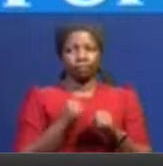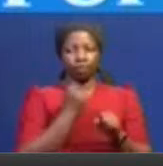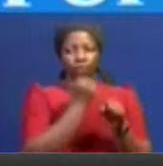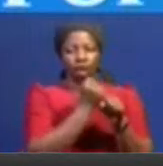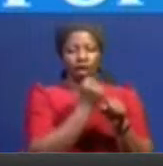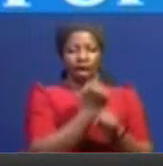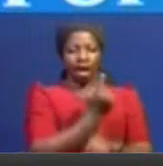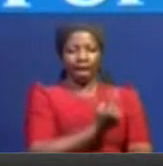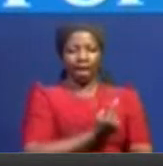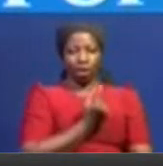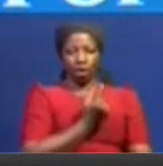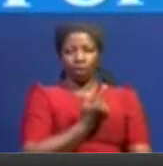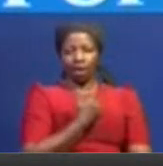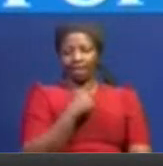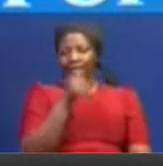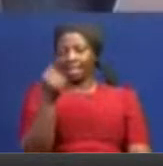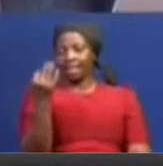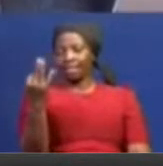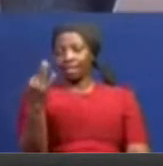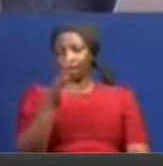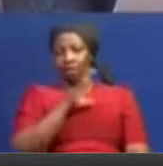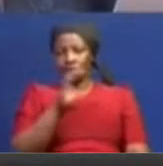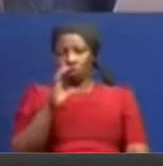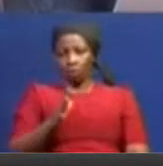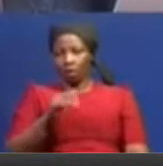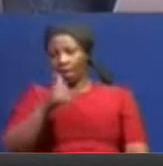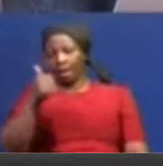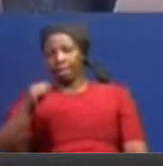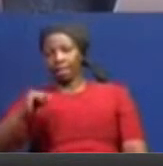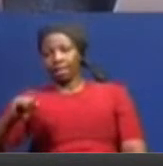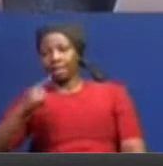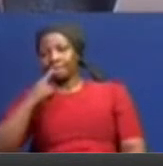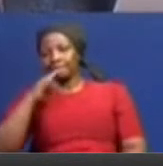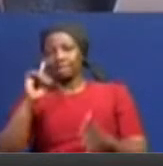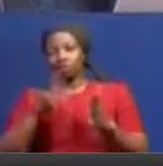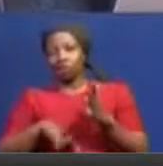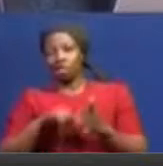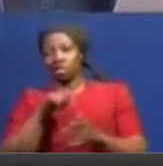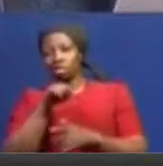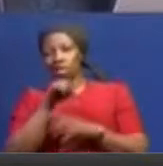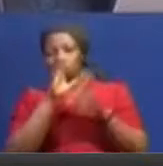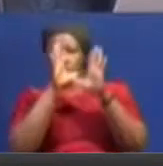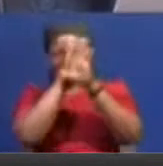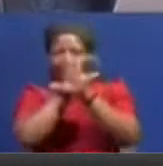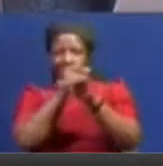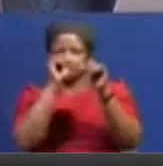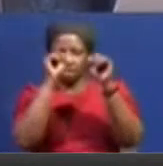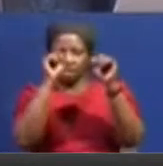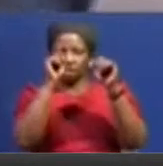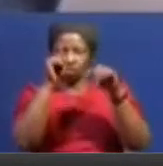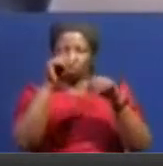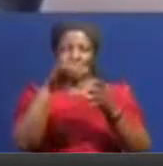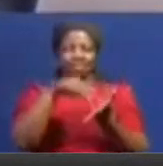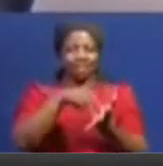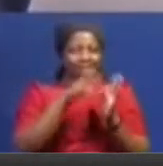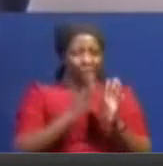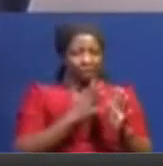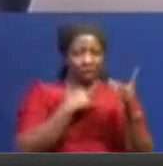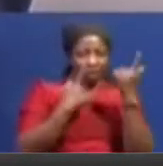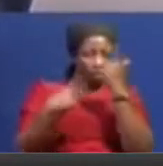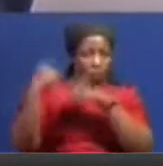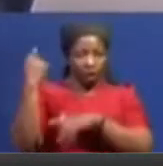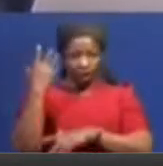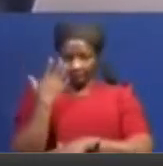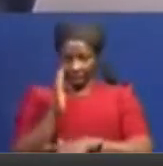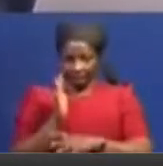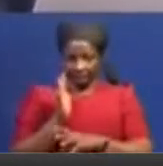and there are 3 commissioners on this side saying that the presidential candidate has won